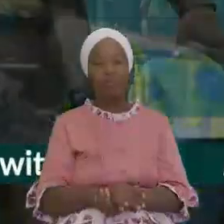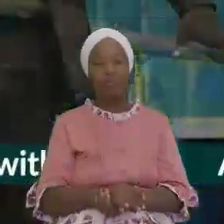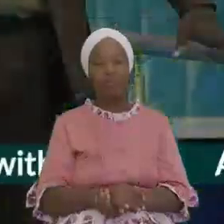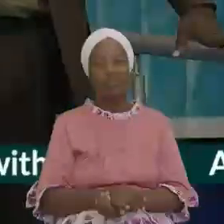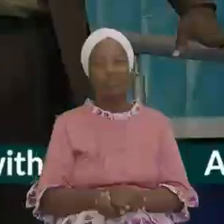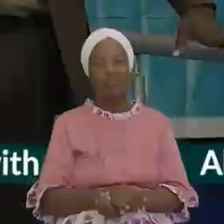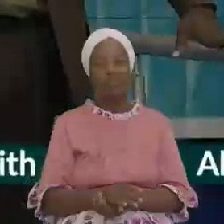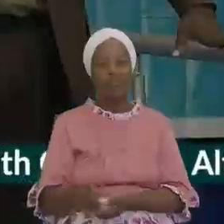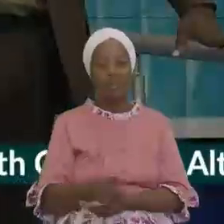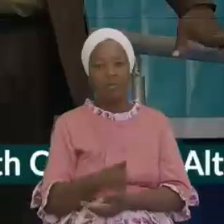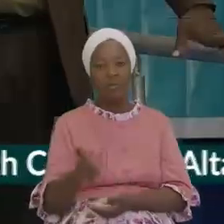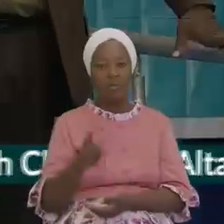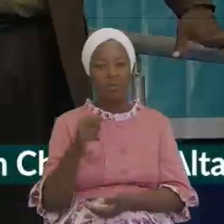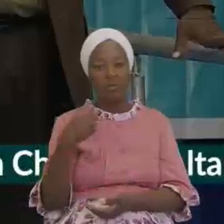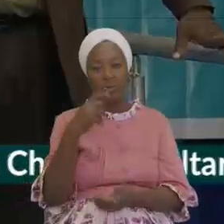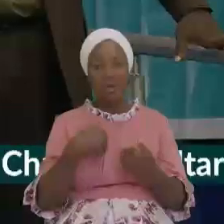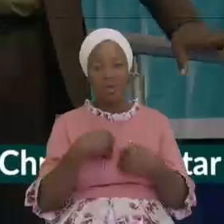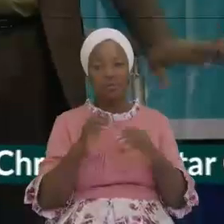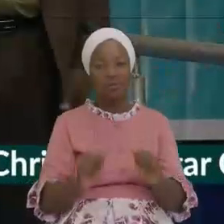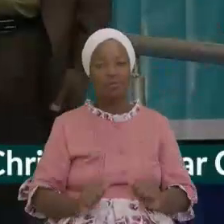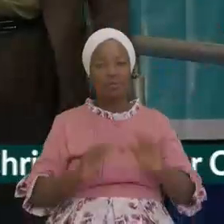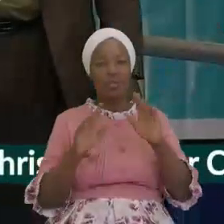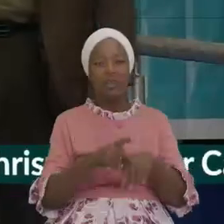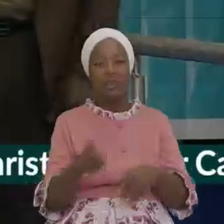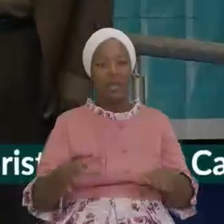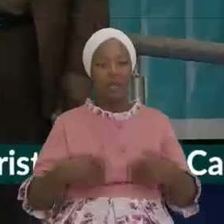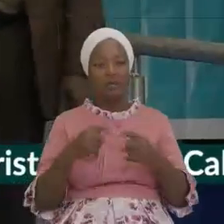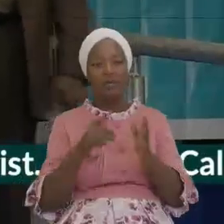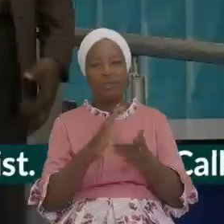those who are giving their life to the Lord Jesus Christ, you are now born again.